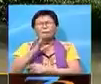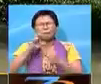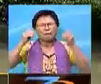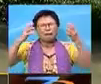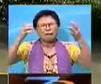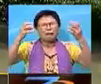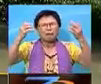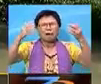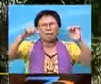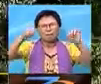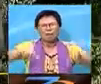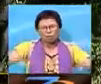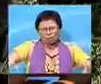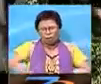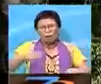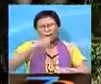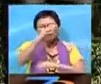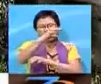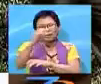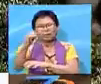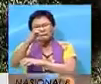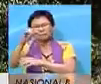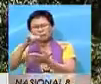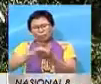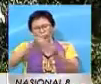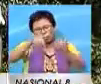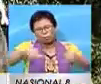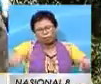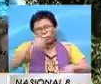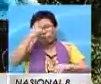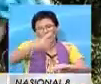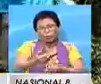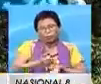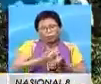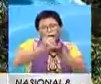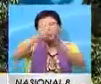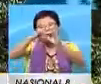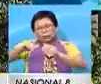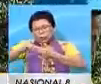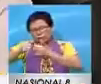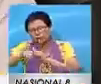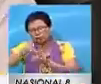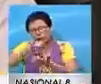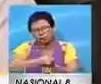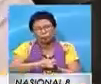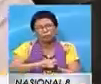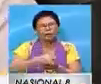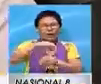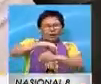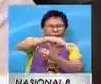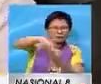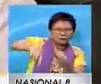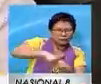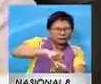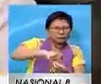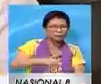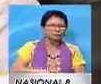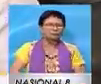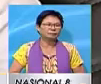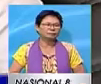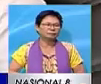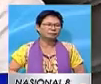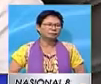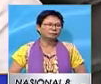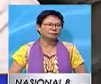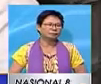banyak ruang dapat dilakukan syarikat-syarikat terbabit untuk membantu menangani isu-isu berkaitan alam sekitar. And